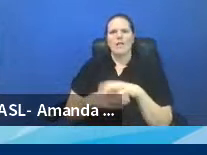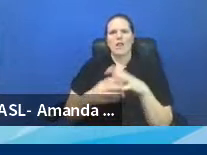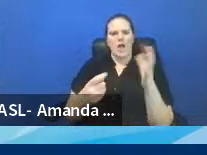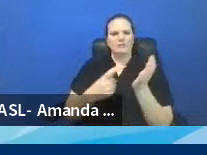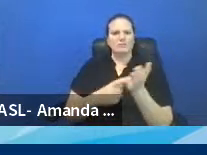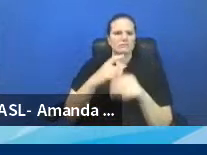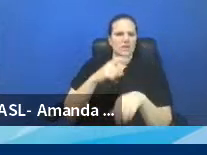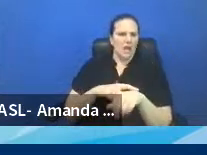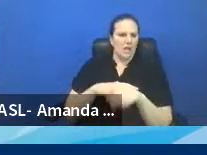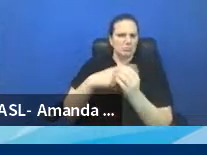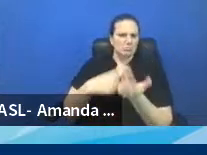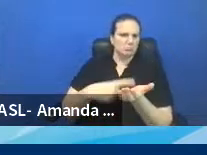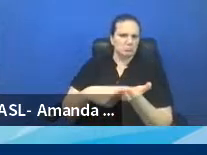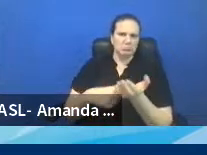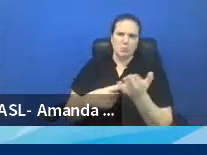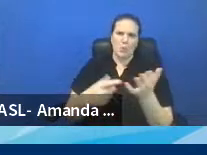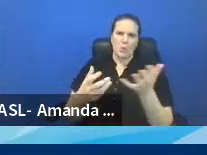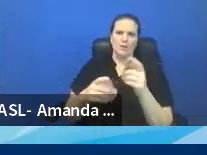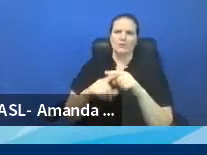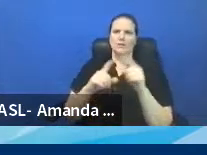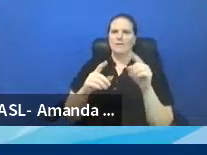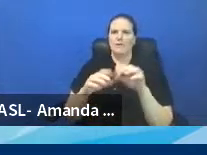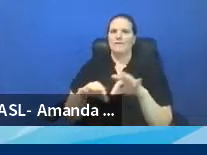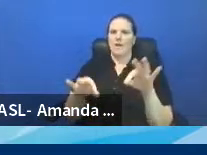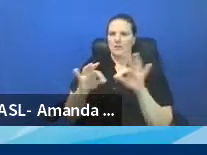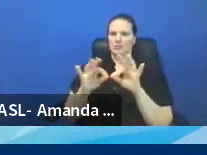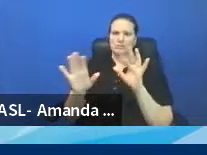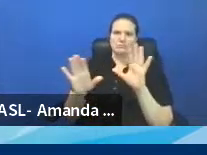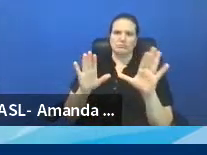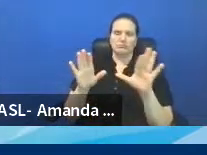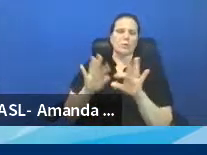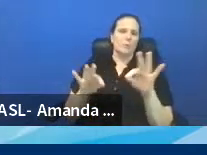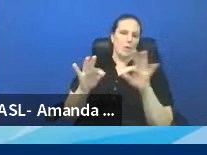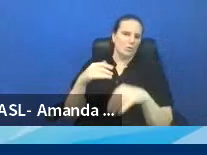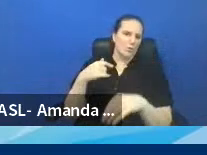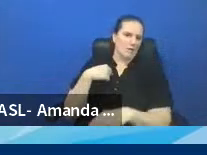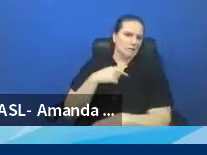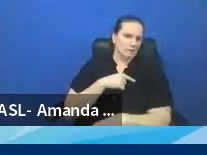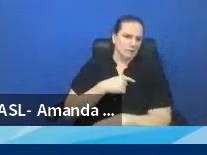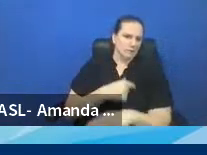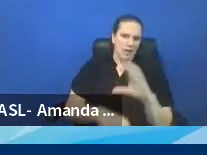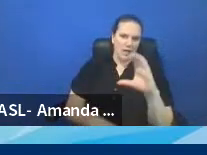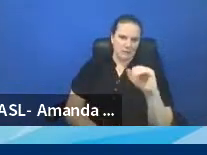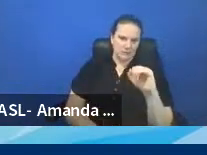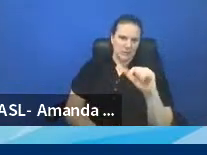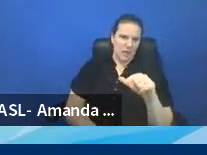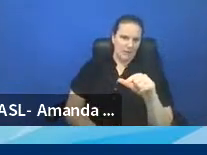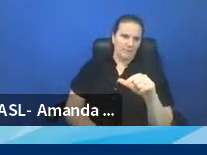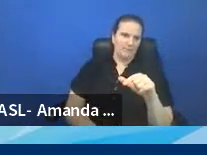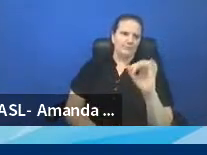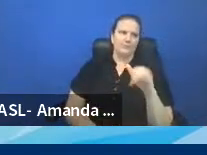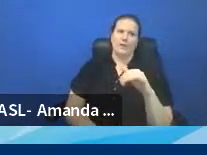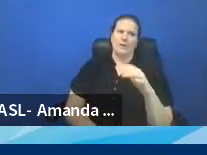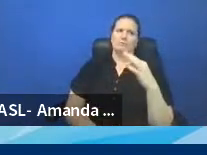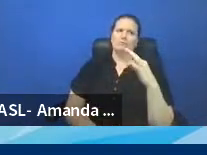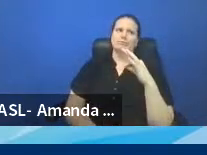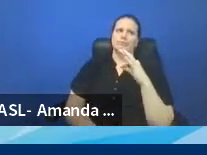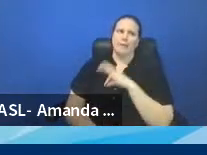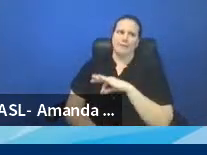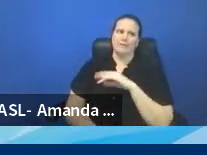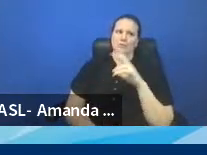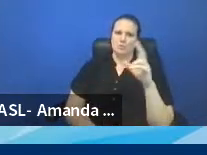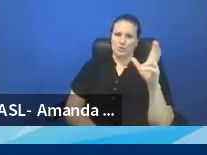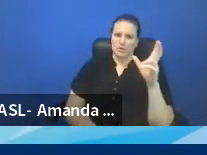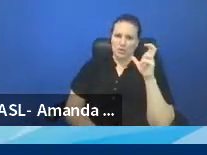to discuss what different values are important to us as CAG. And I think it would be really beneficial to